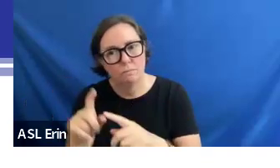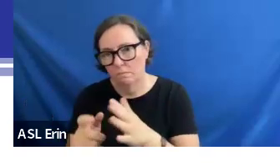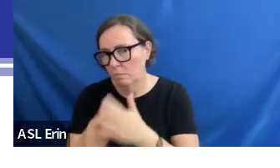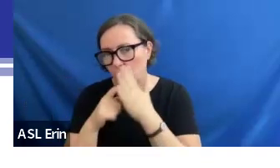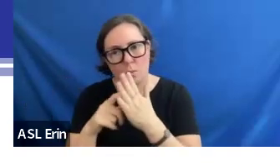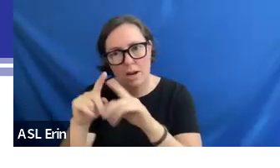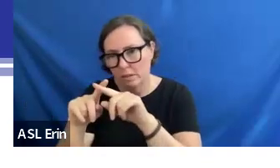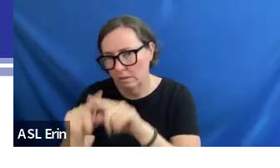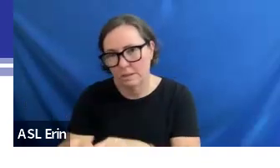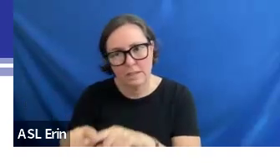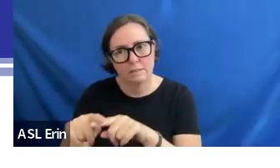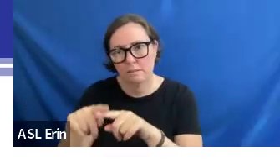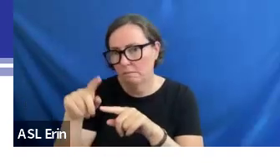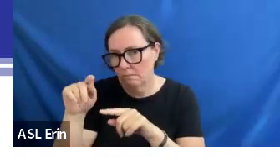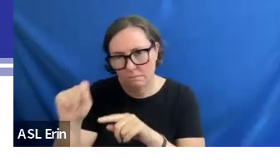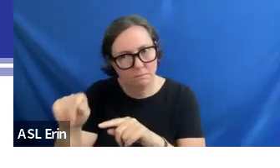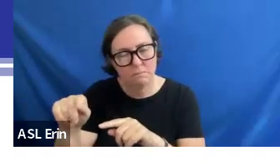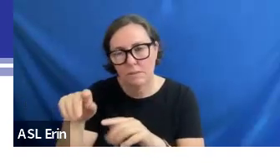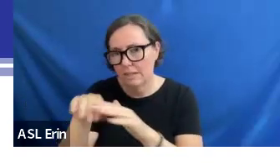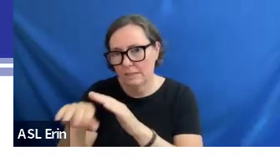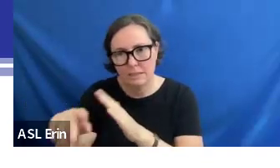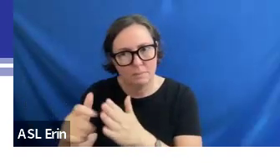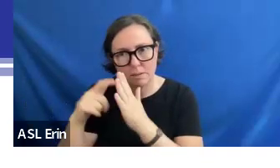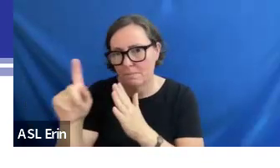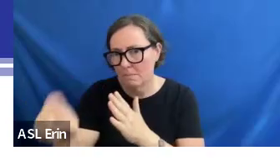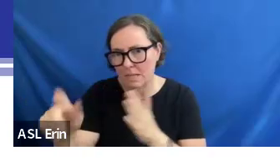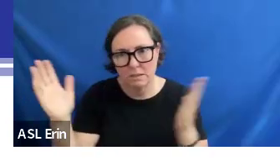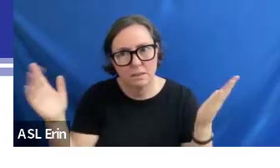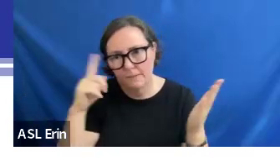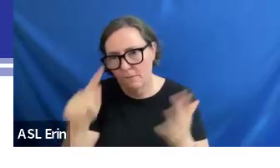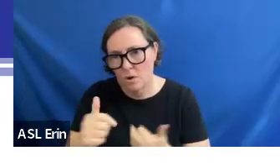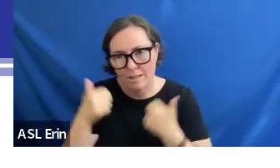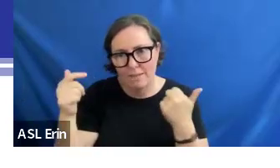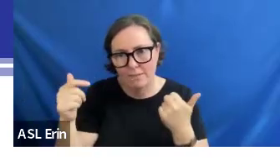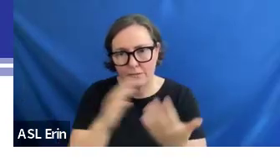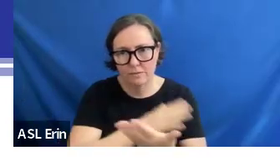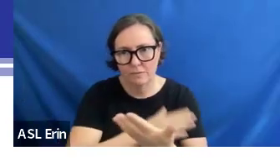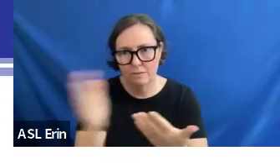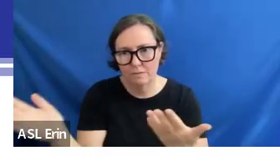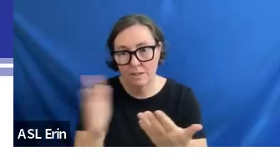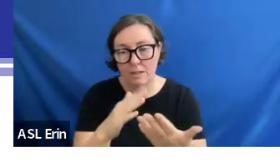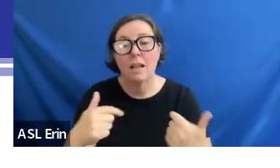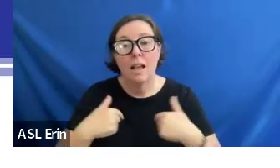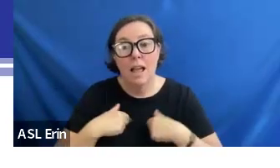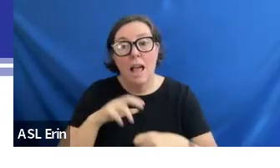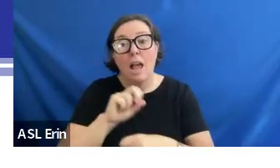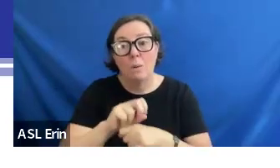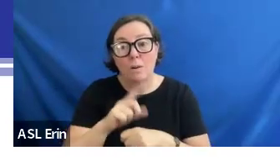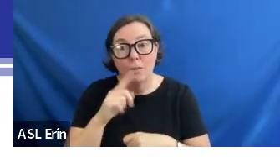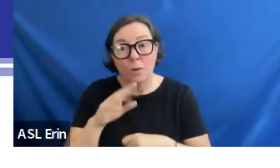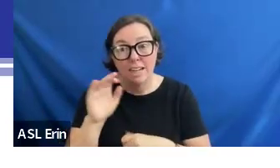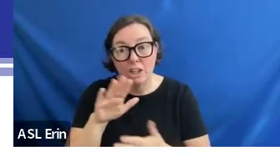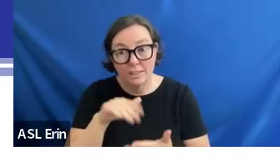absolute necessity. So, as somebody who works for the Carroll Center for the Blind, who is